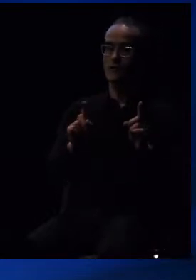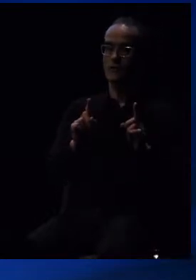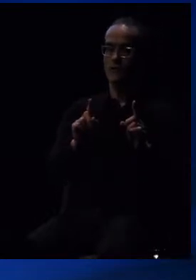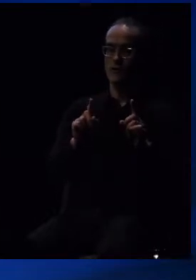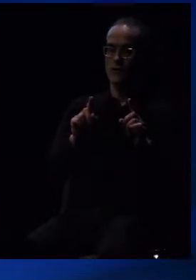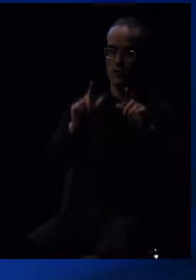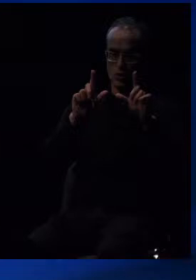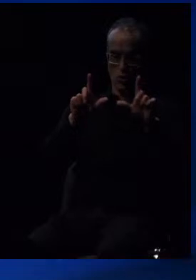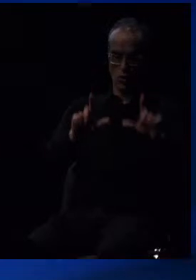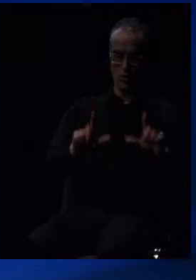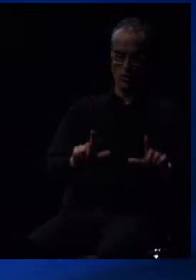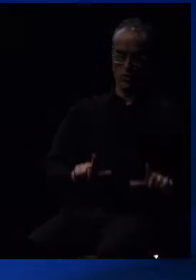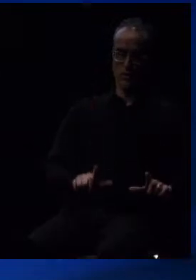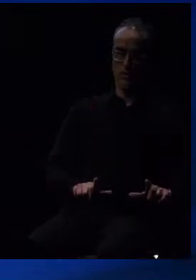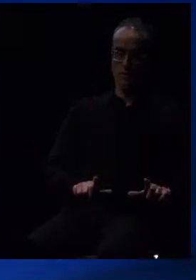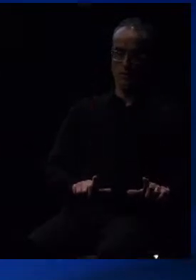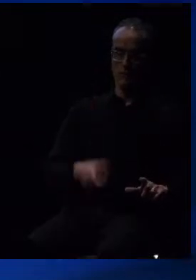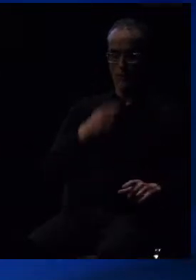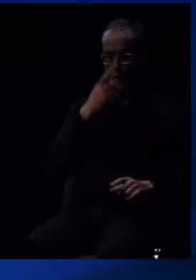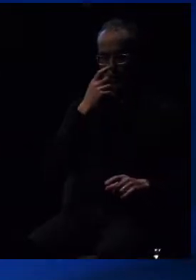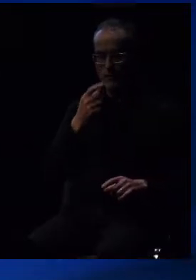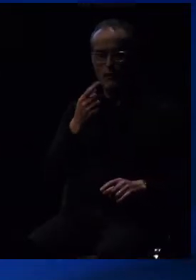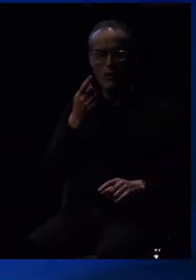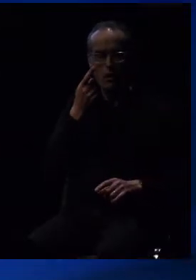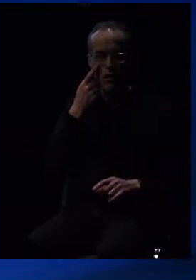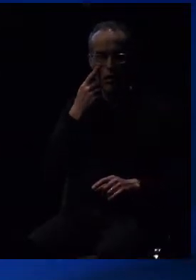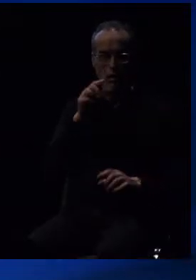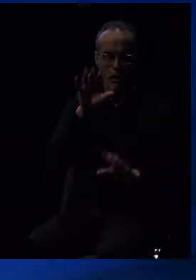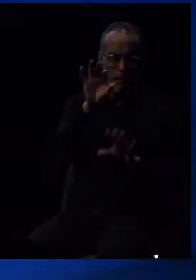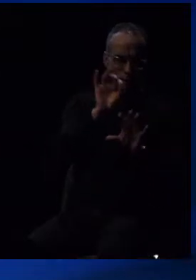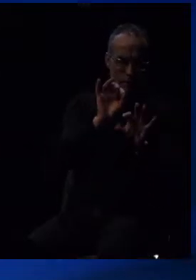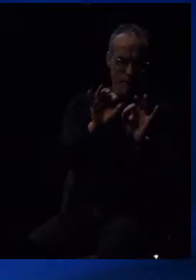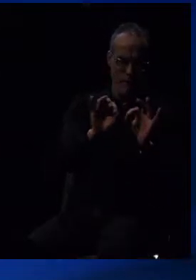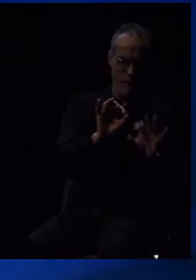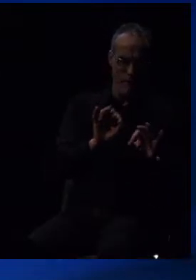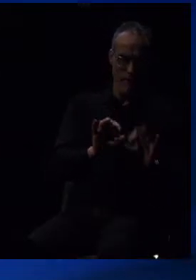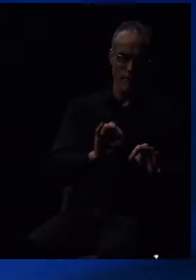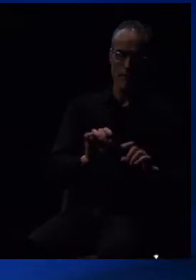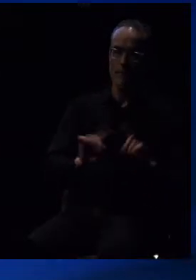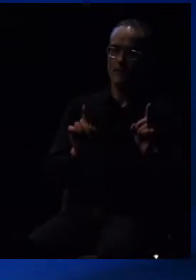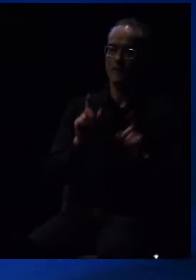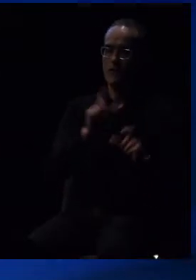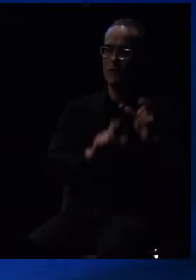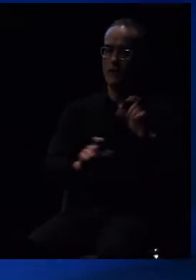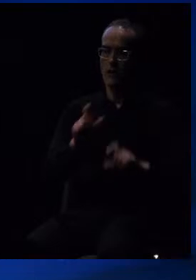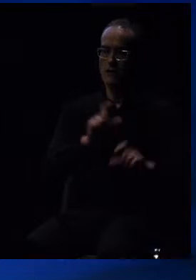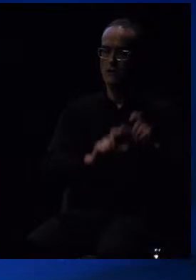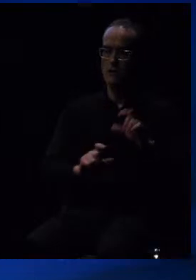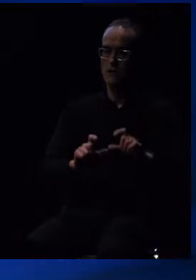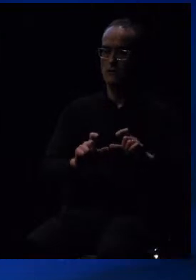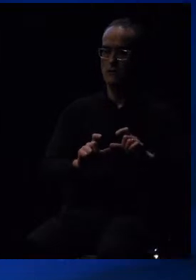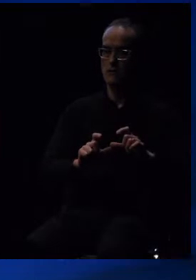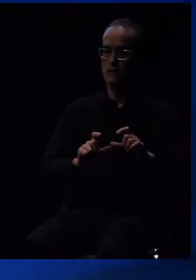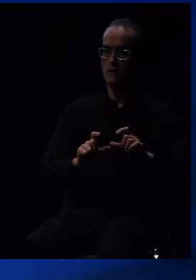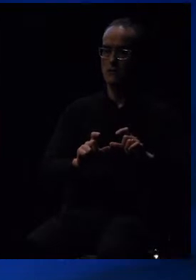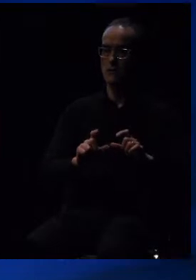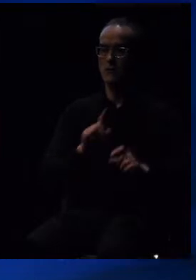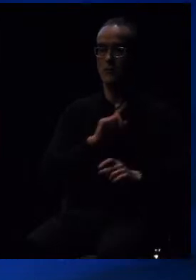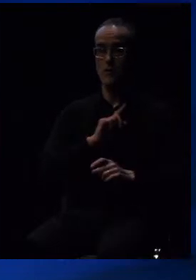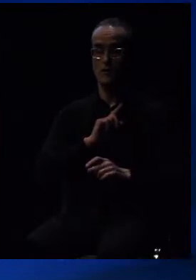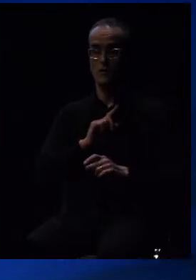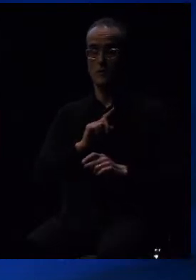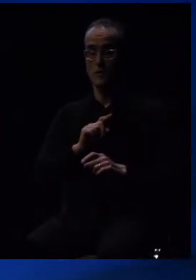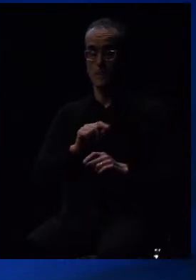that I could experiment with and start approaching, because as we see between studios and between